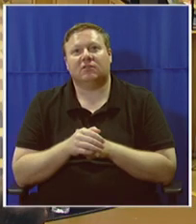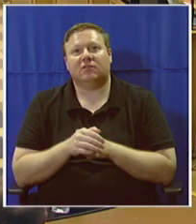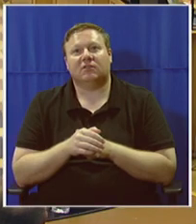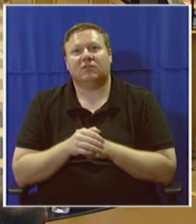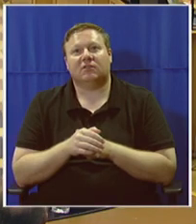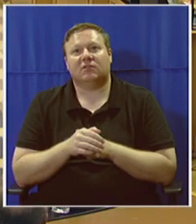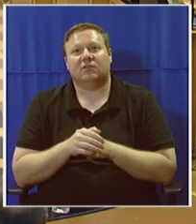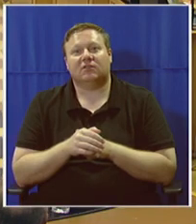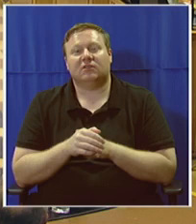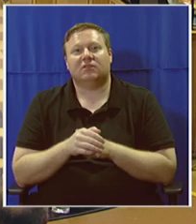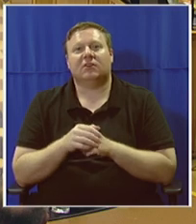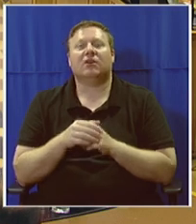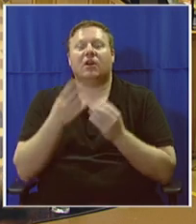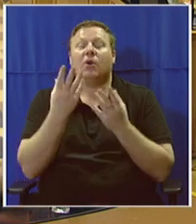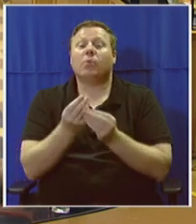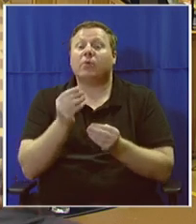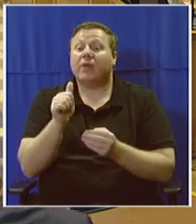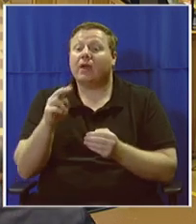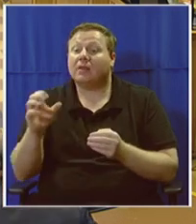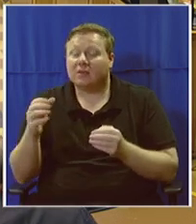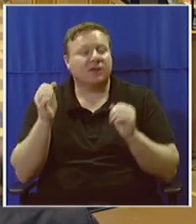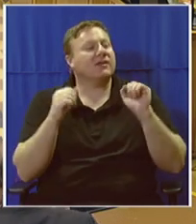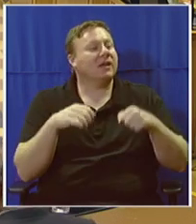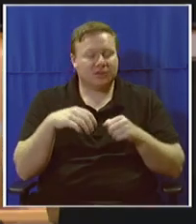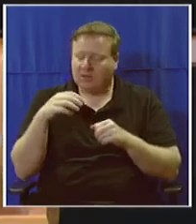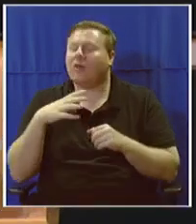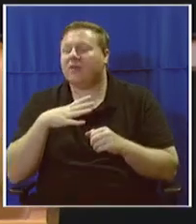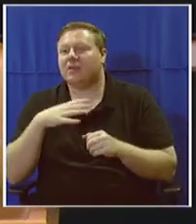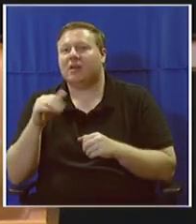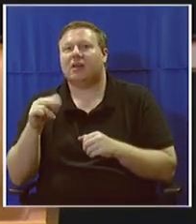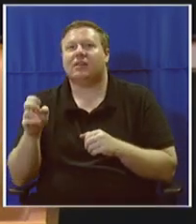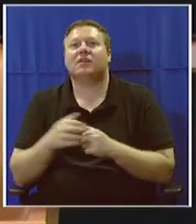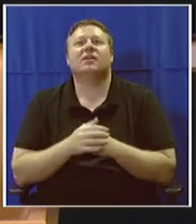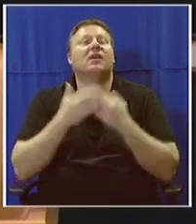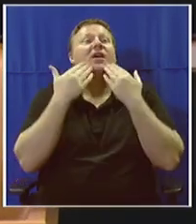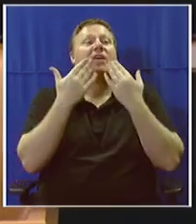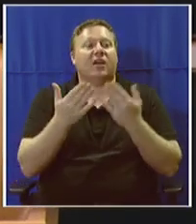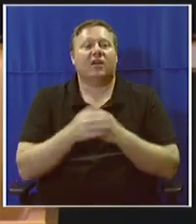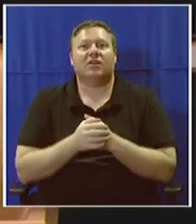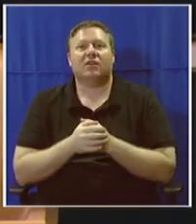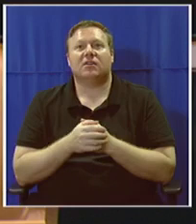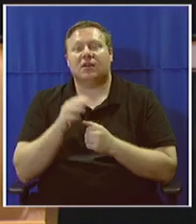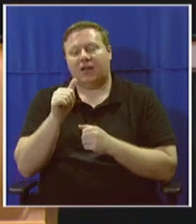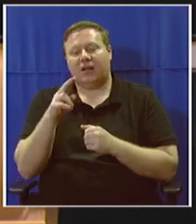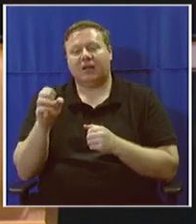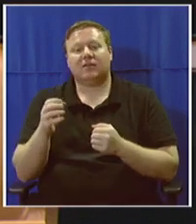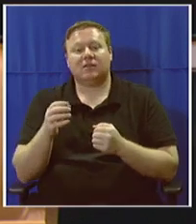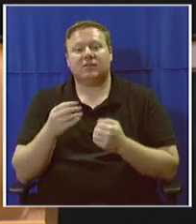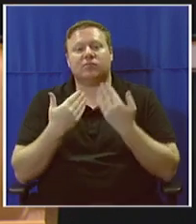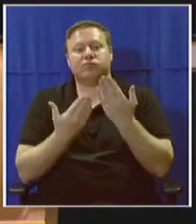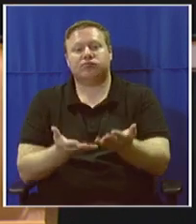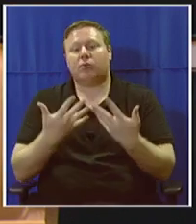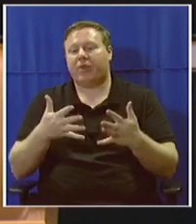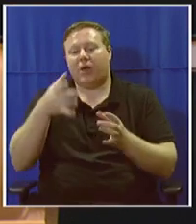Yes, Chair. Yes, the ANC. Thank you, Chair. The ANC moves without notice that the House